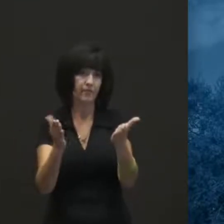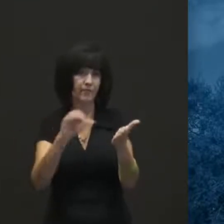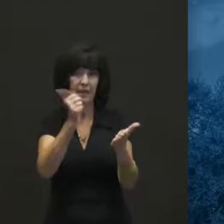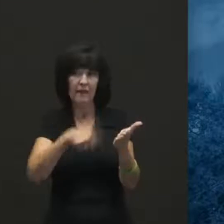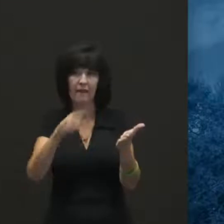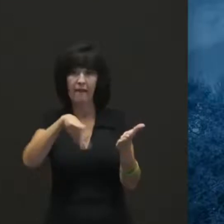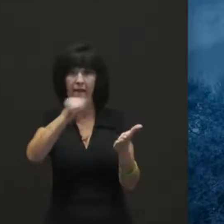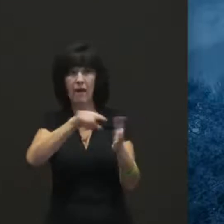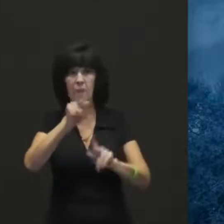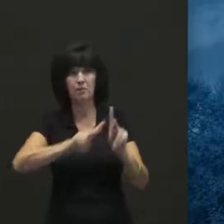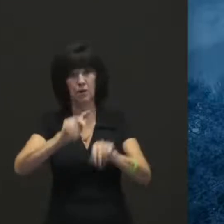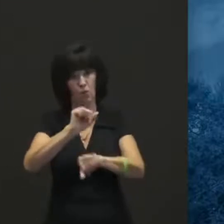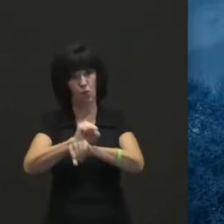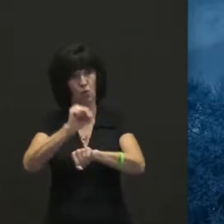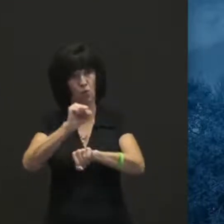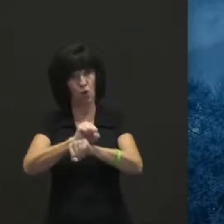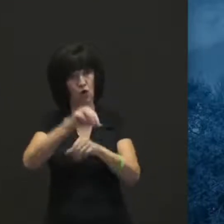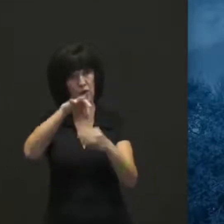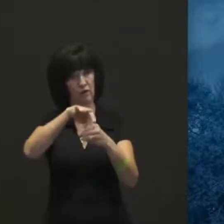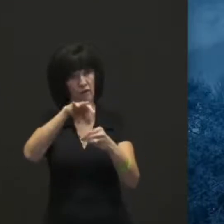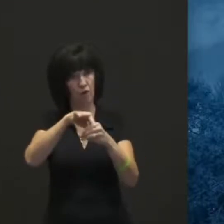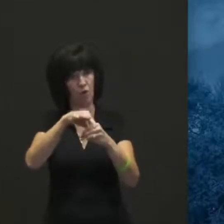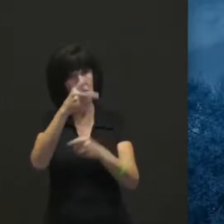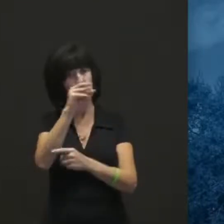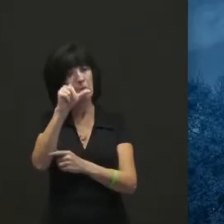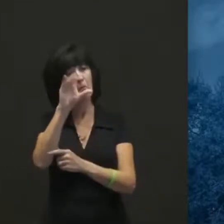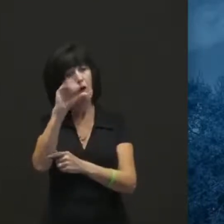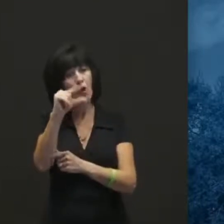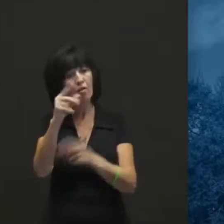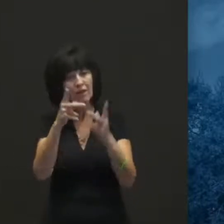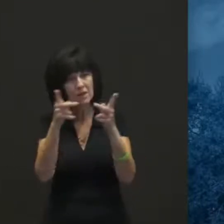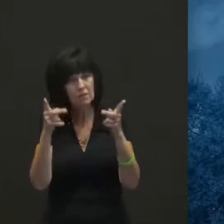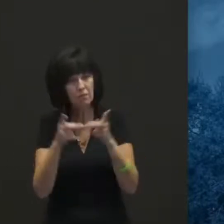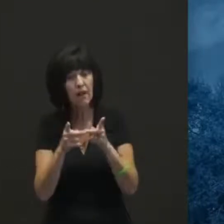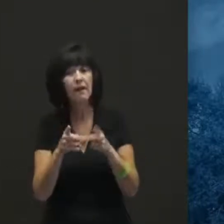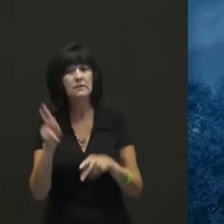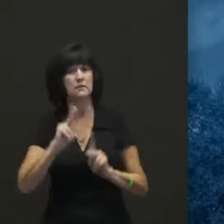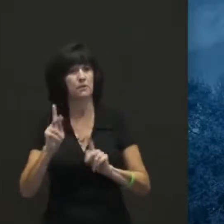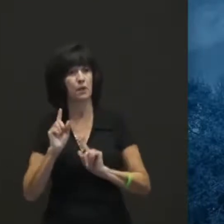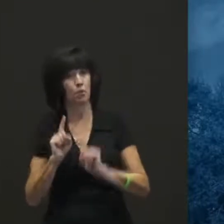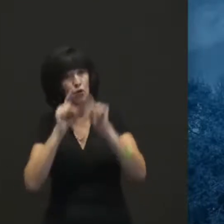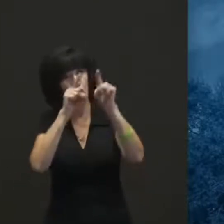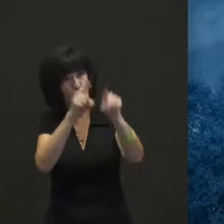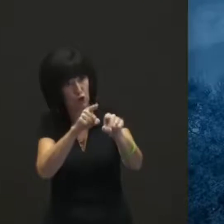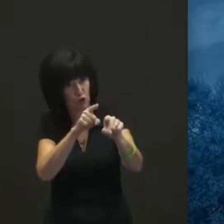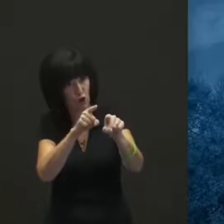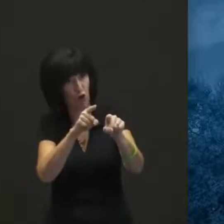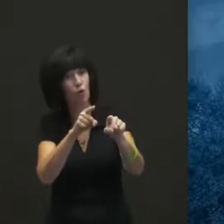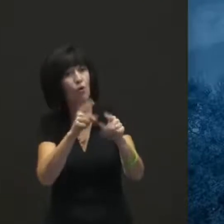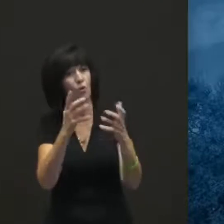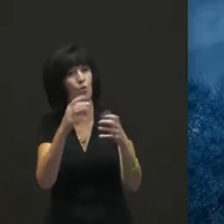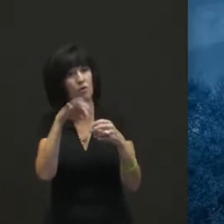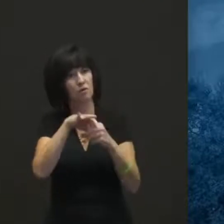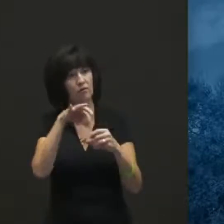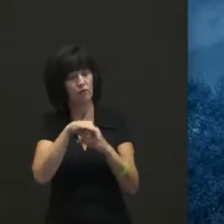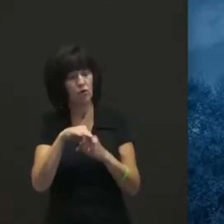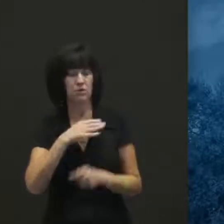place or going to vote in a polling place to please wear a face covering.